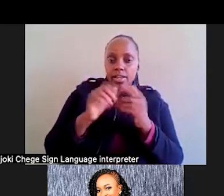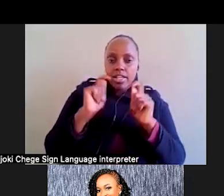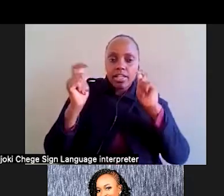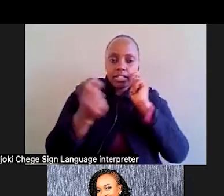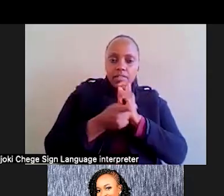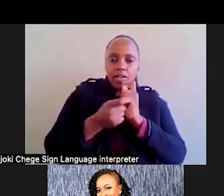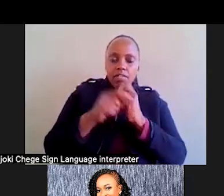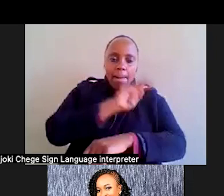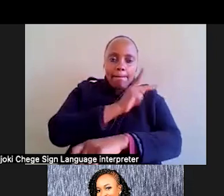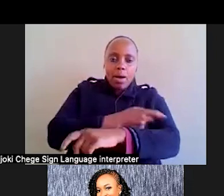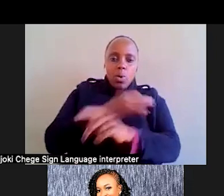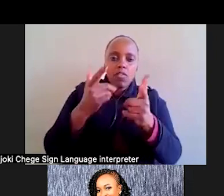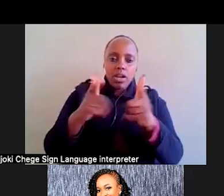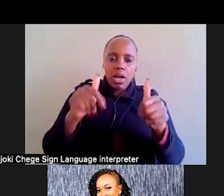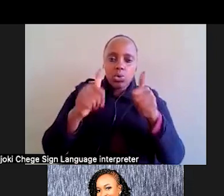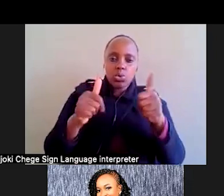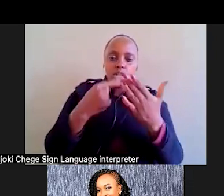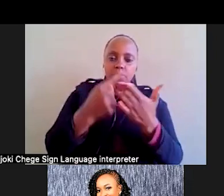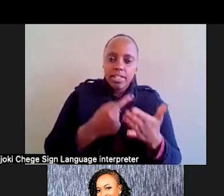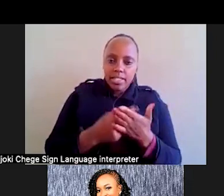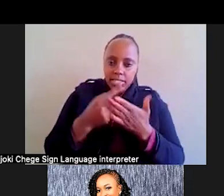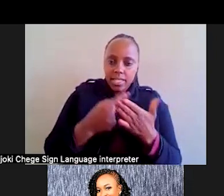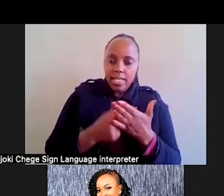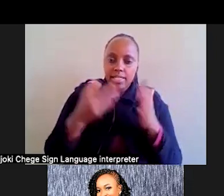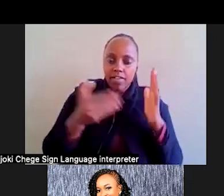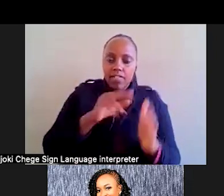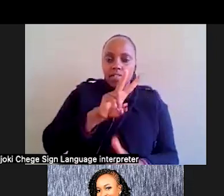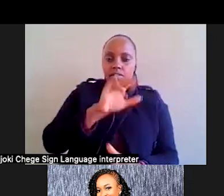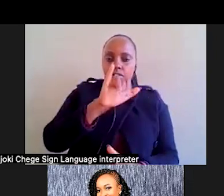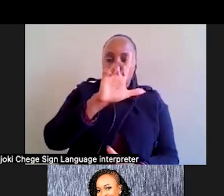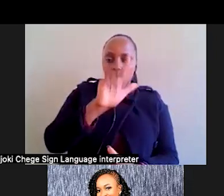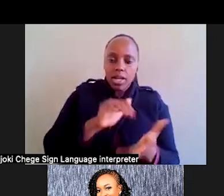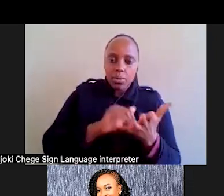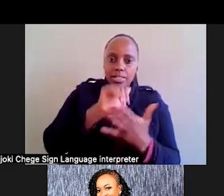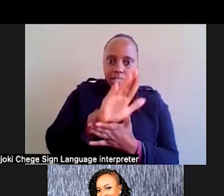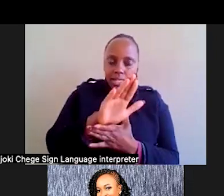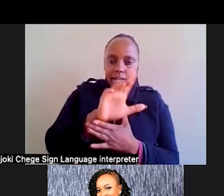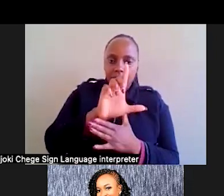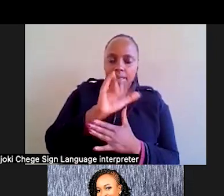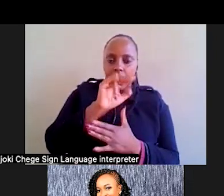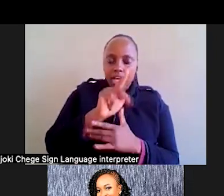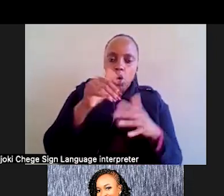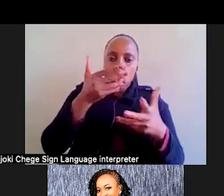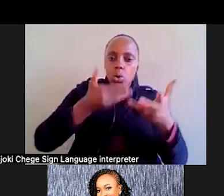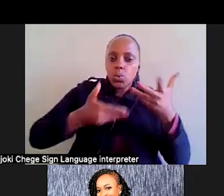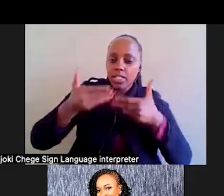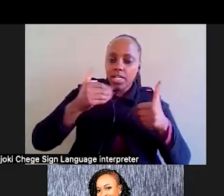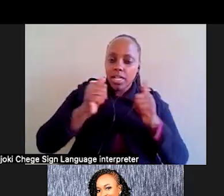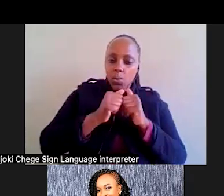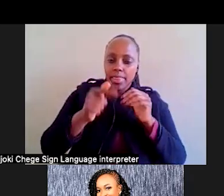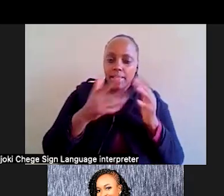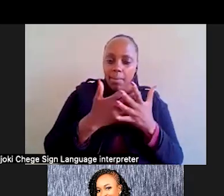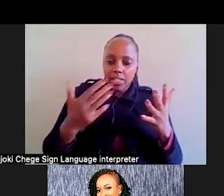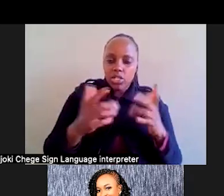of language that has been discussed here. So I think with the Viola has just dropped the links, or please interact with this